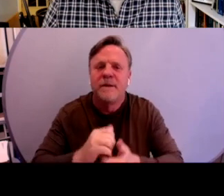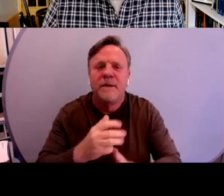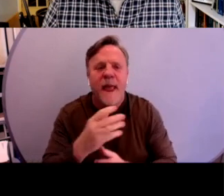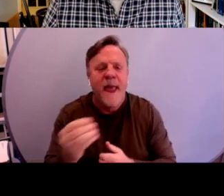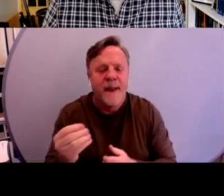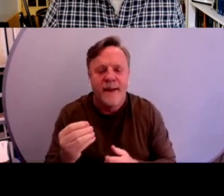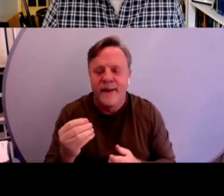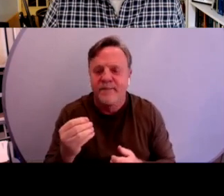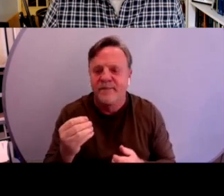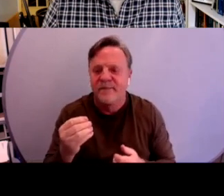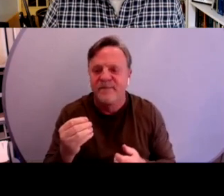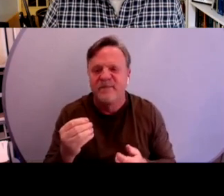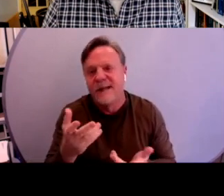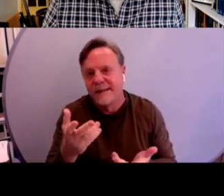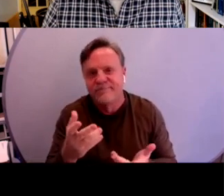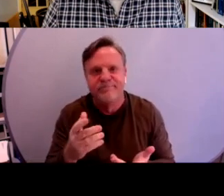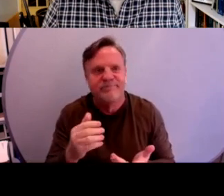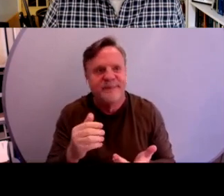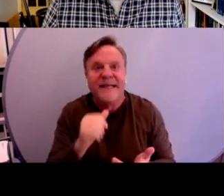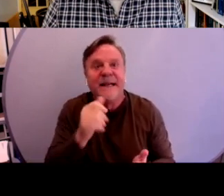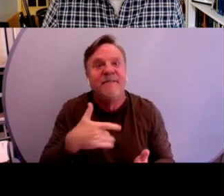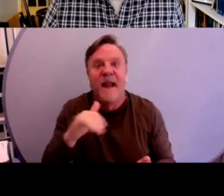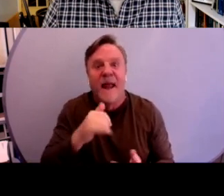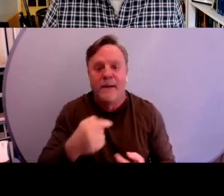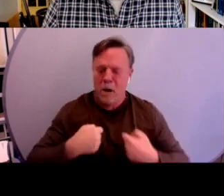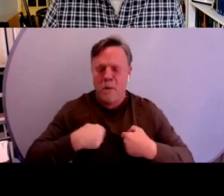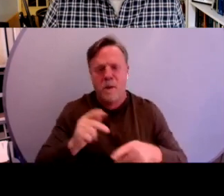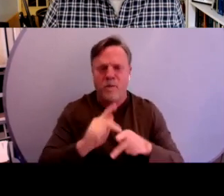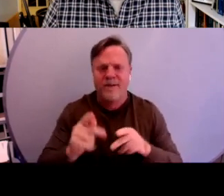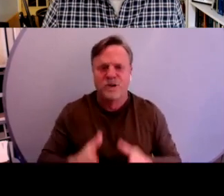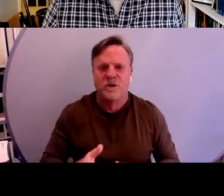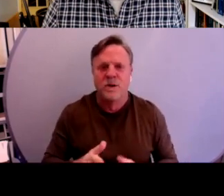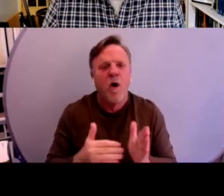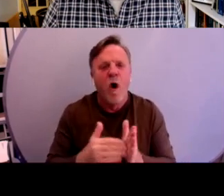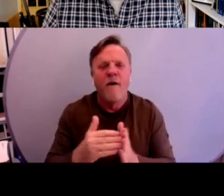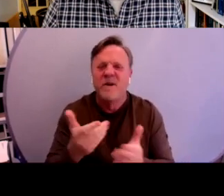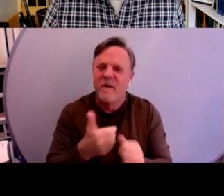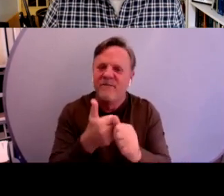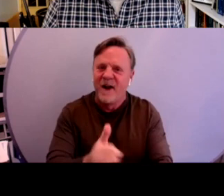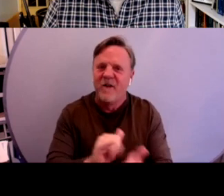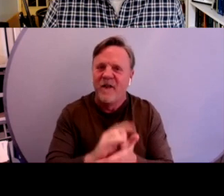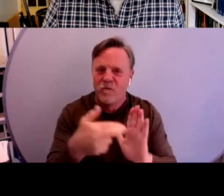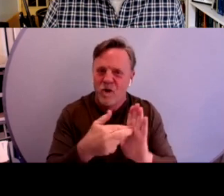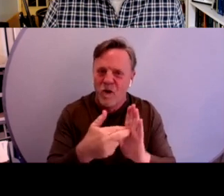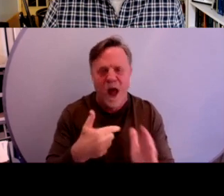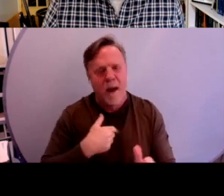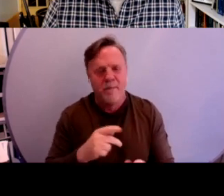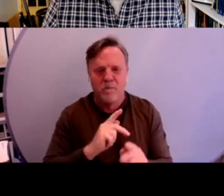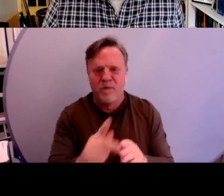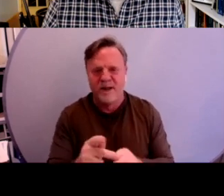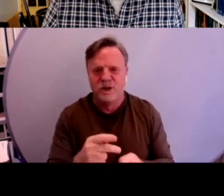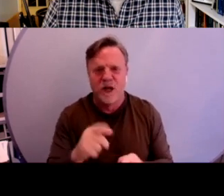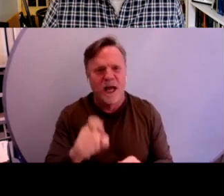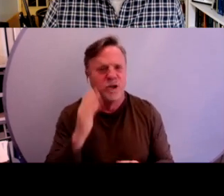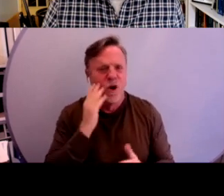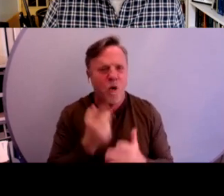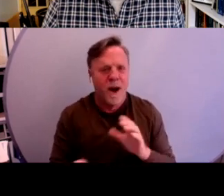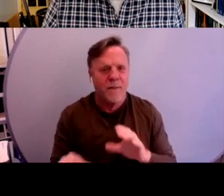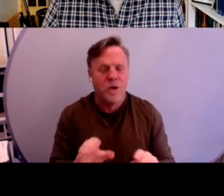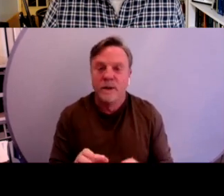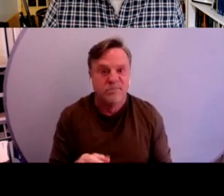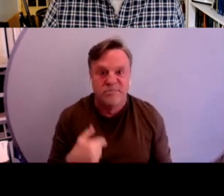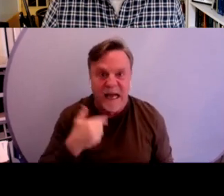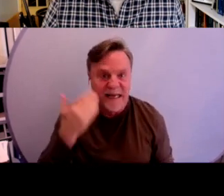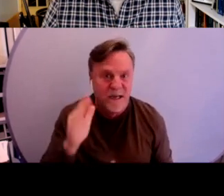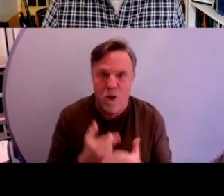it rather than I'm the professional. Often we fall into that role of I'm the professional, I should know what I'm doing. Like, I did not know what I was doing. And it was